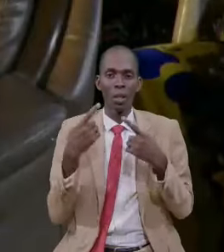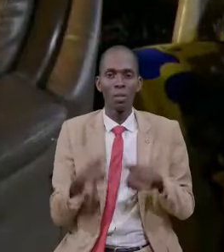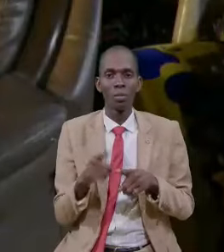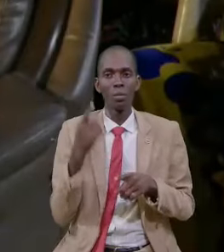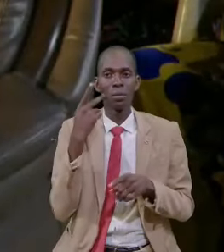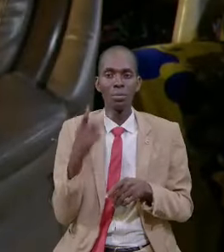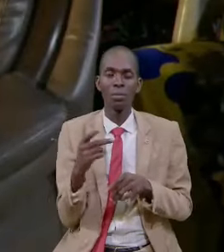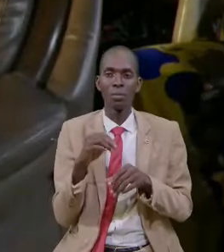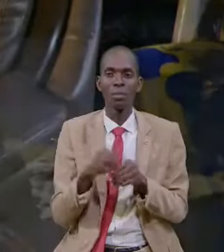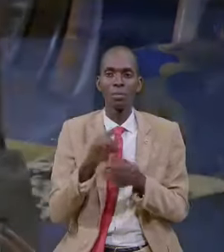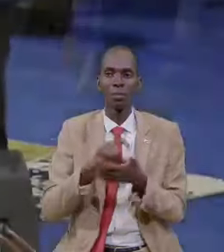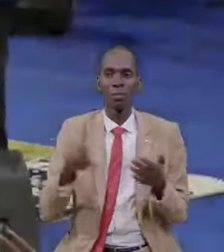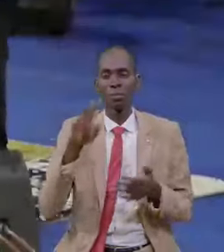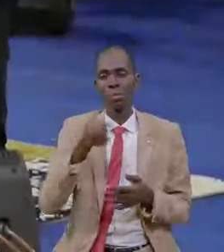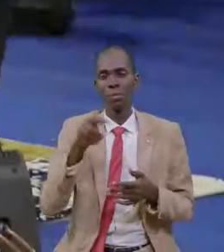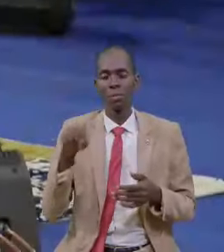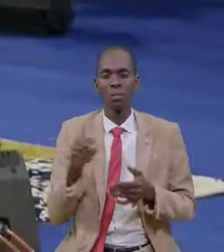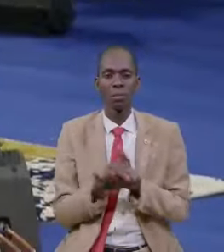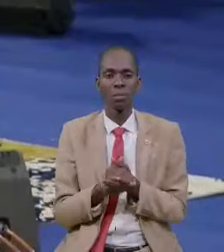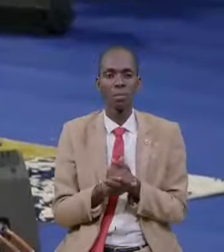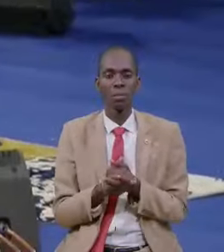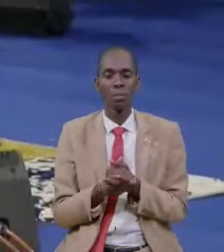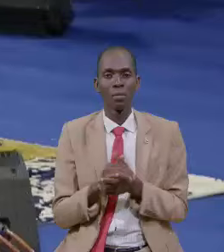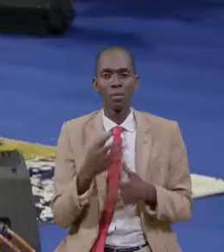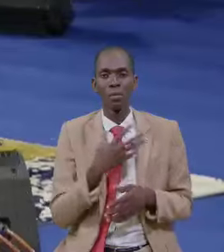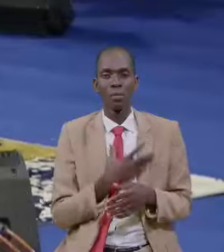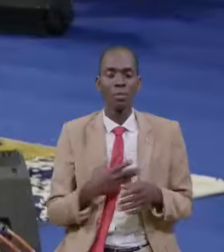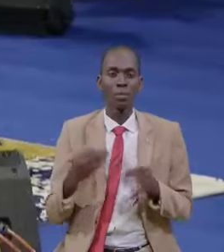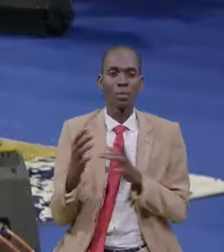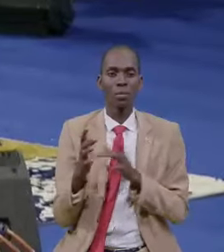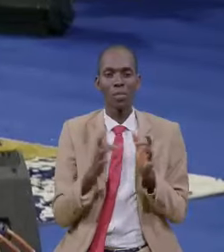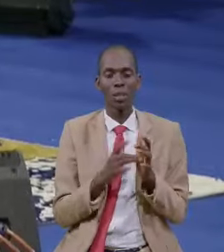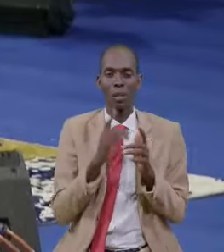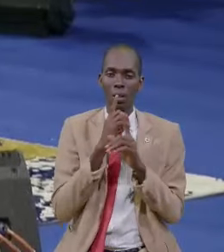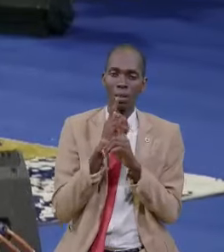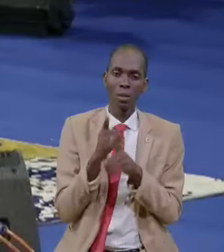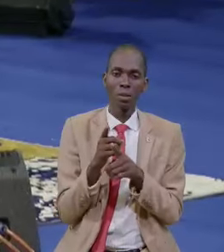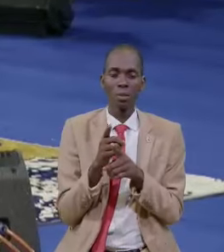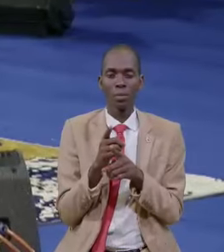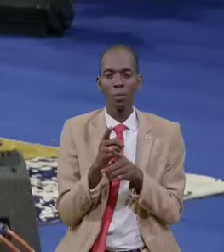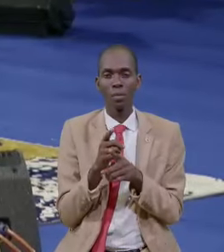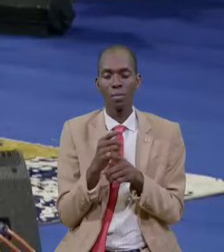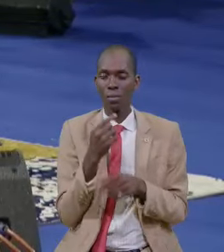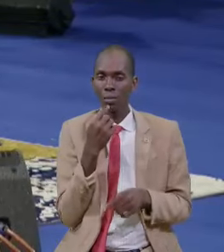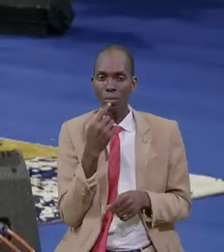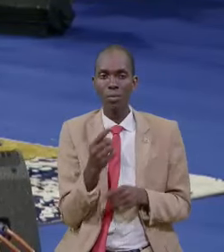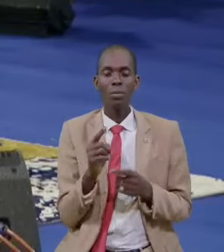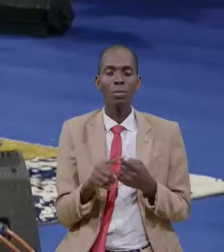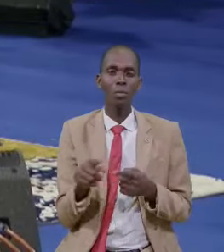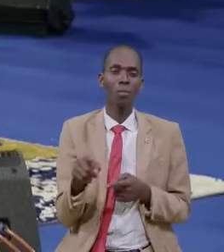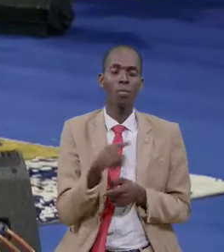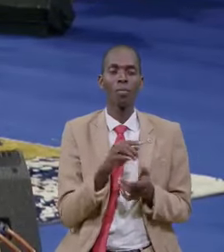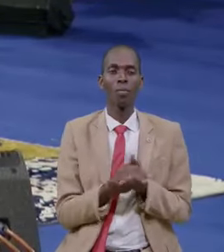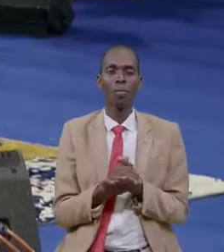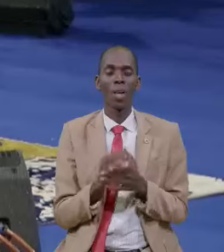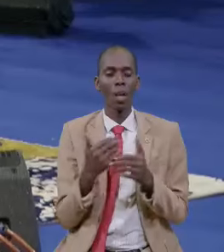in verse 22. Jesus, and Jesus answering says unto them, have